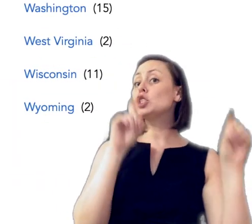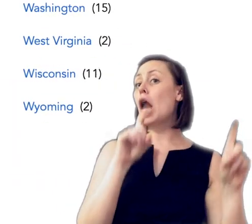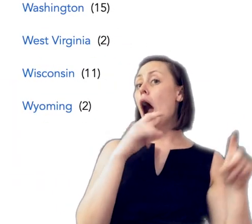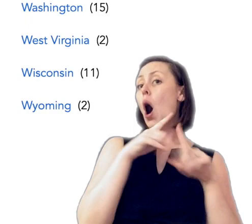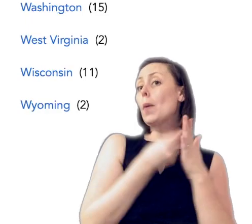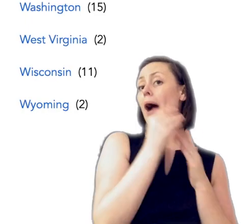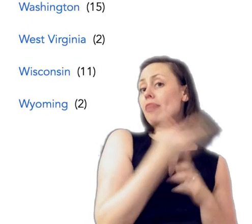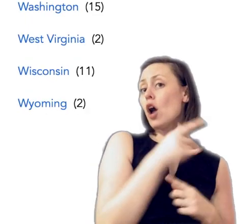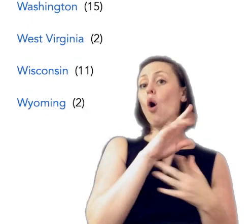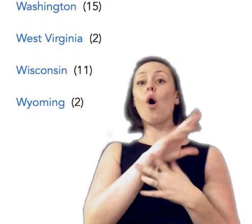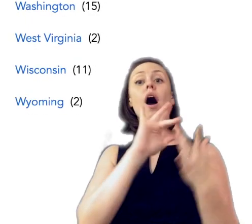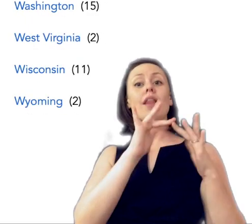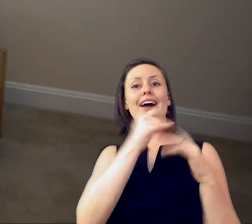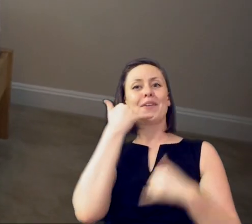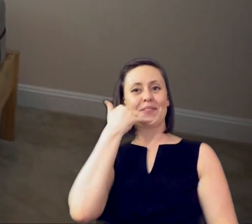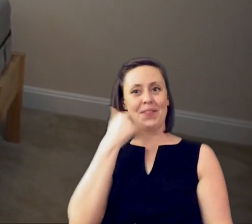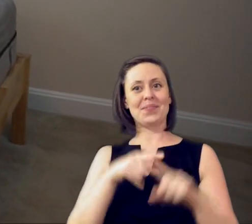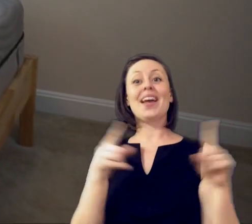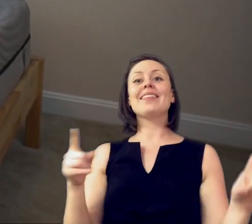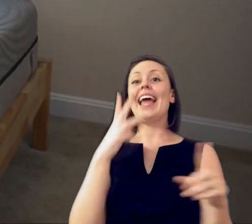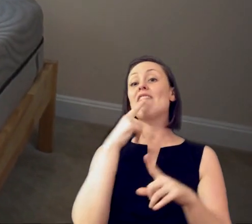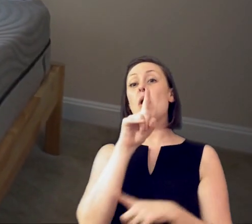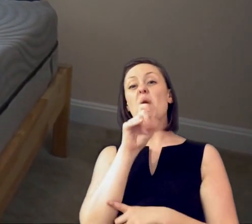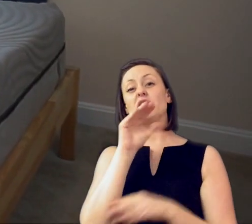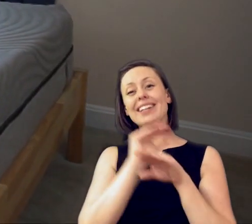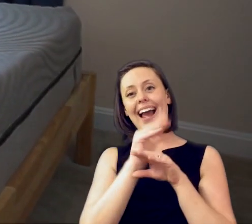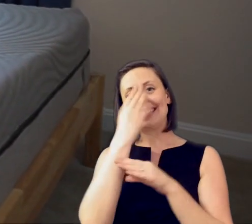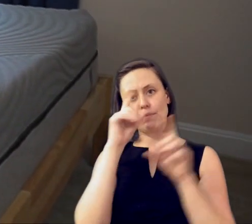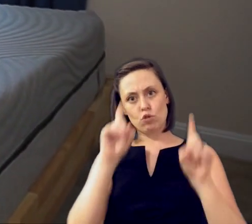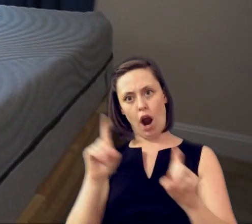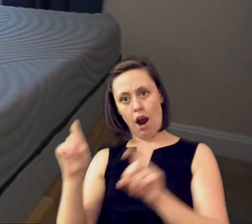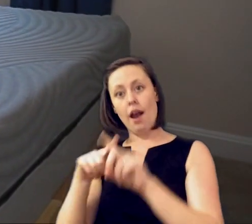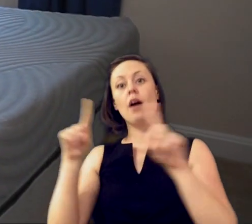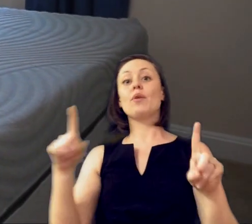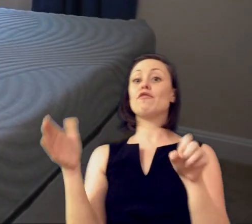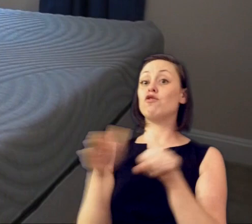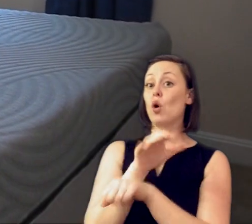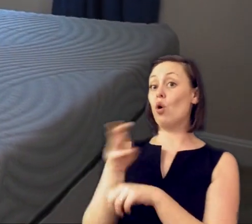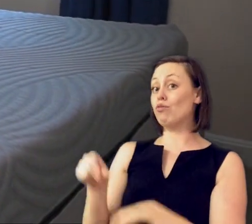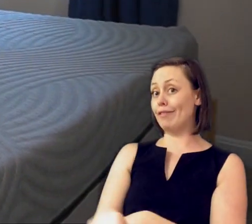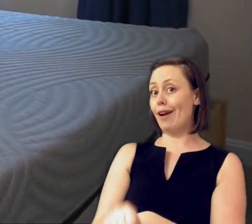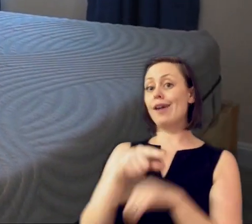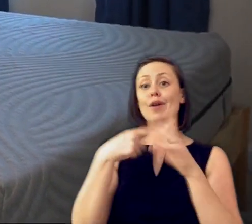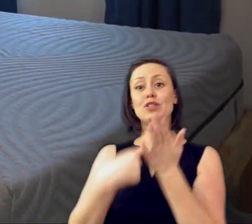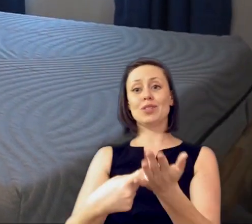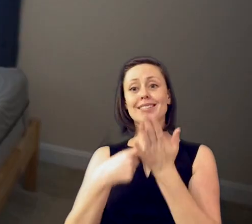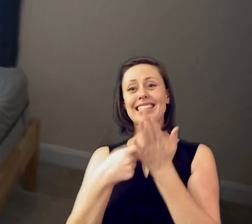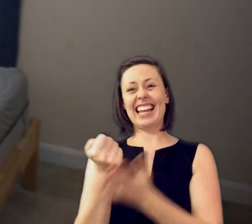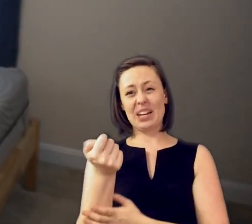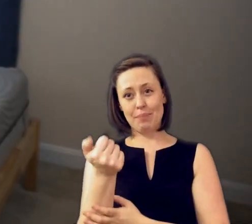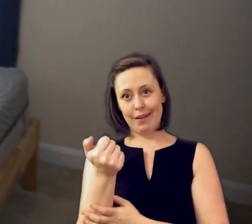or online or over the phone. Sleep Number has 100-night sleep trial with full refund. So I wanted to talk a little bit